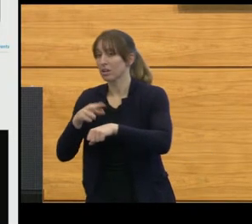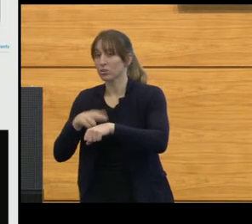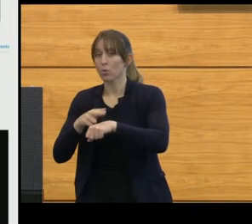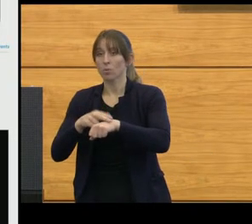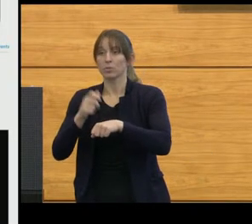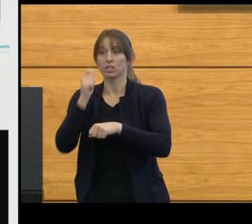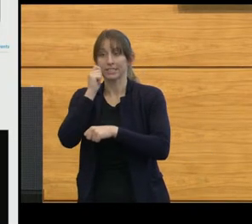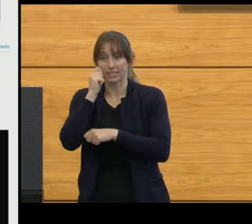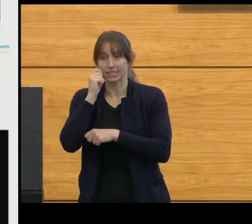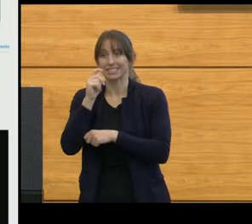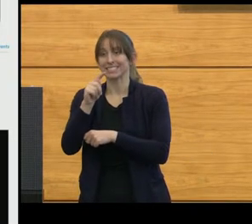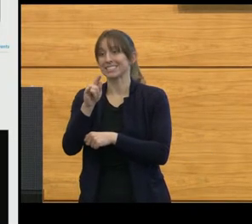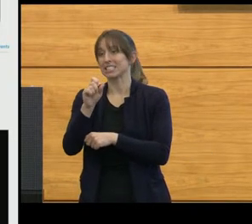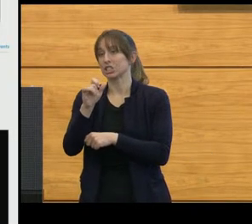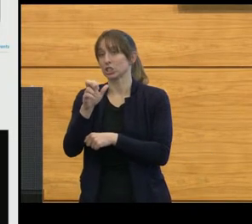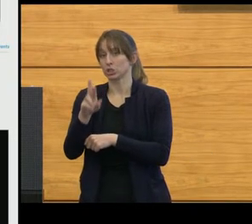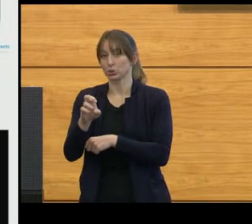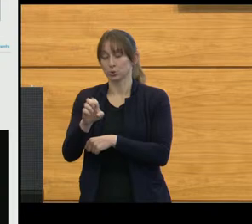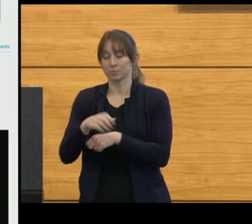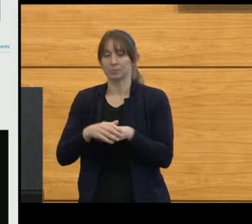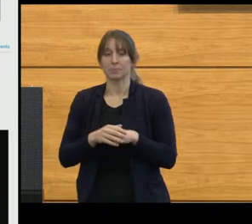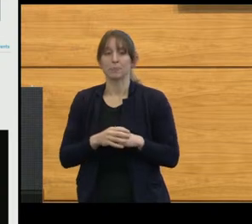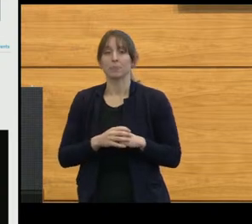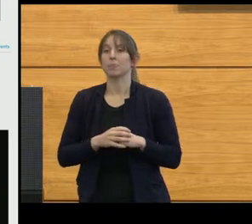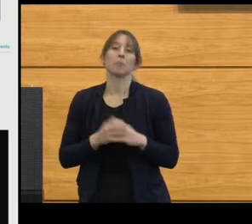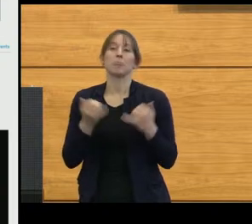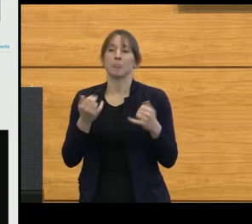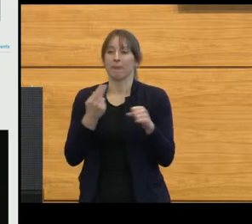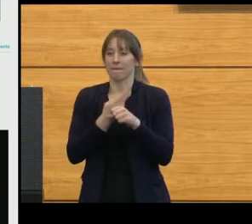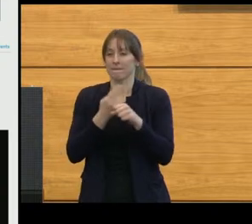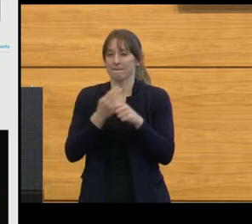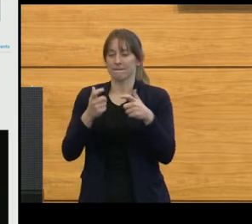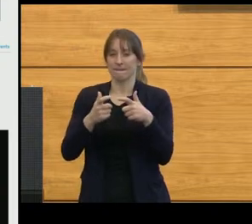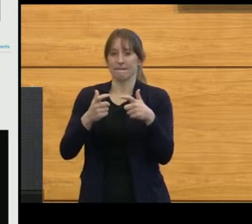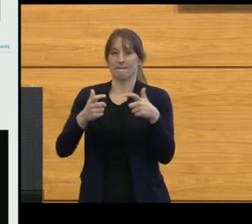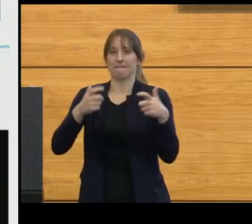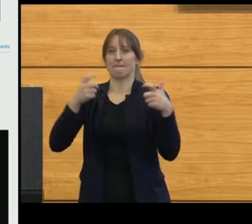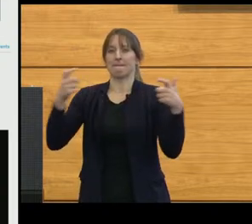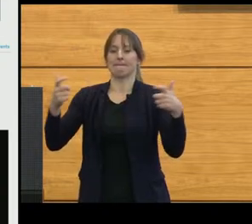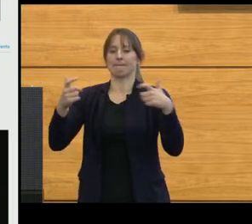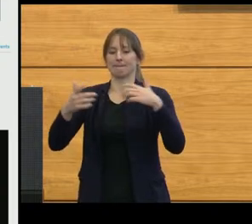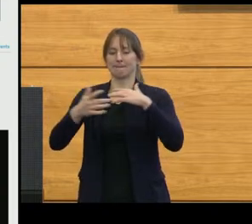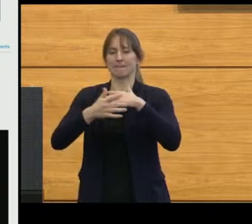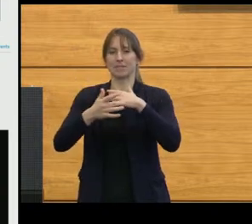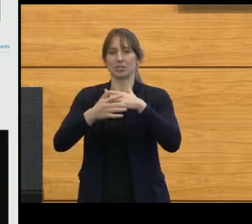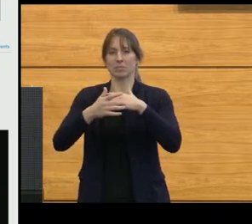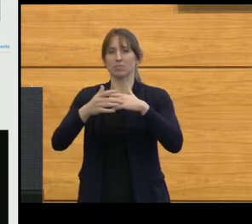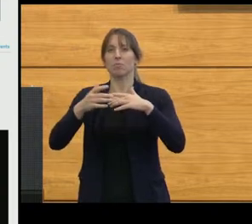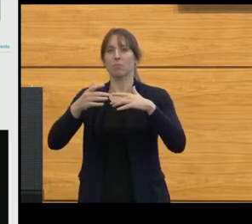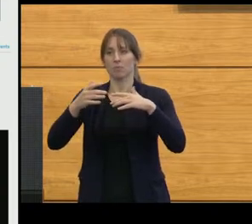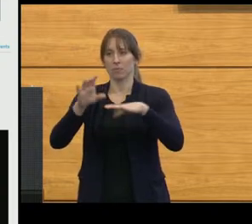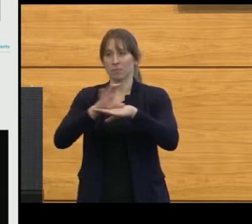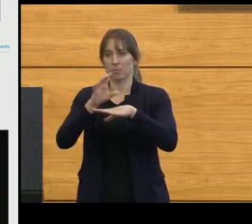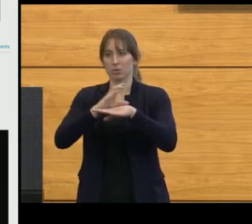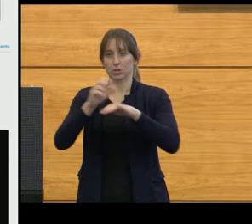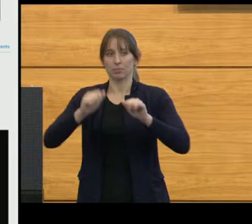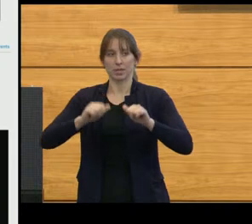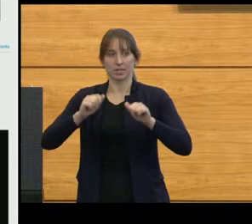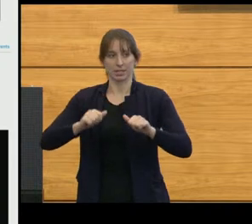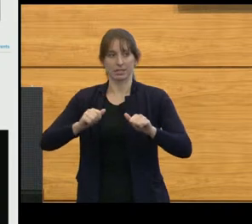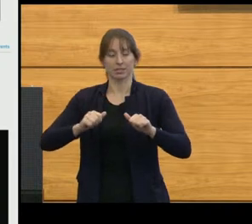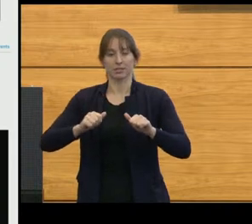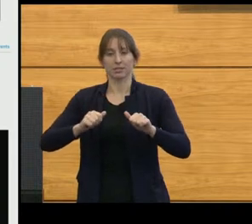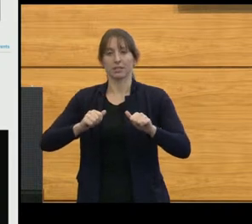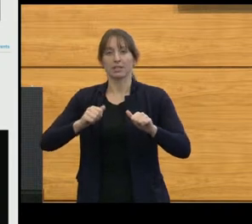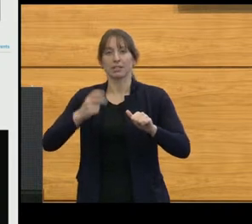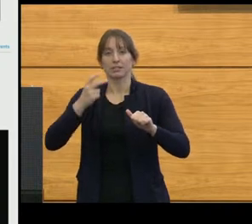resection. We now were using the enormous computing ability to be able to bring to bear all of the